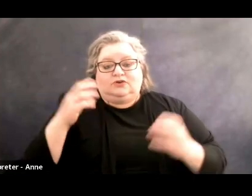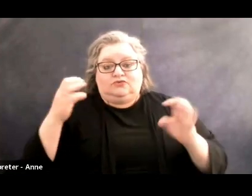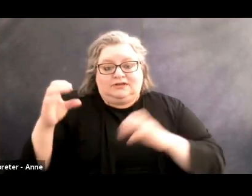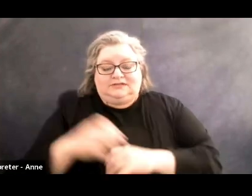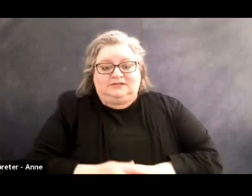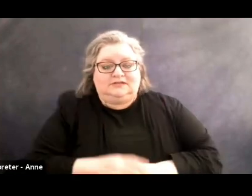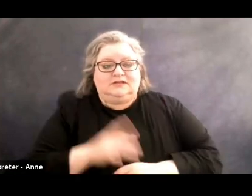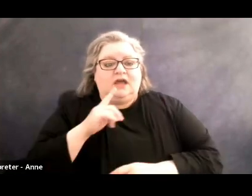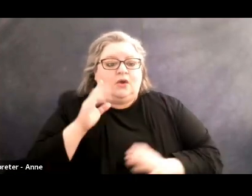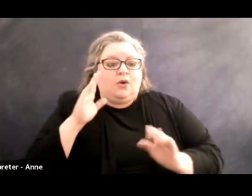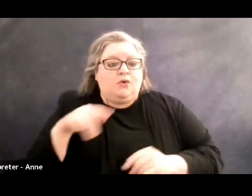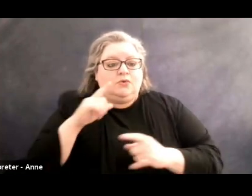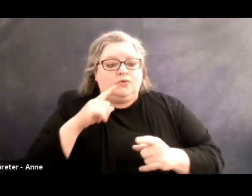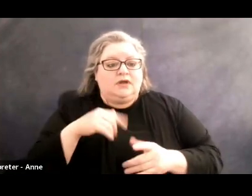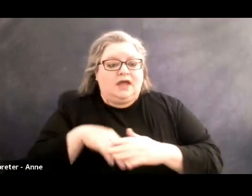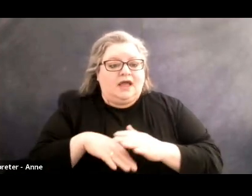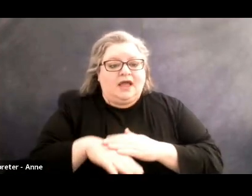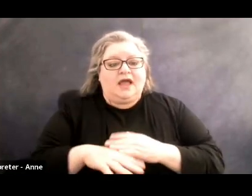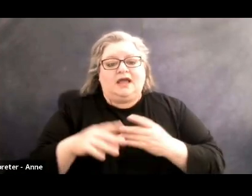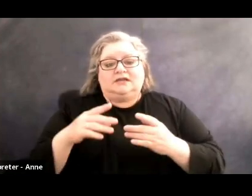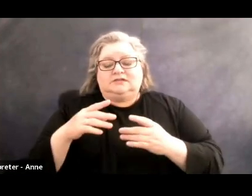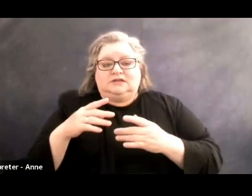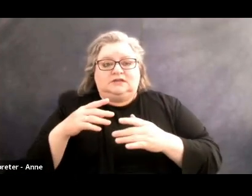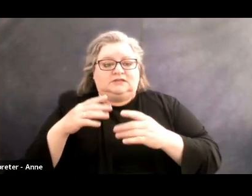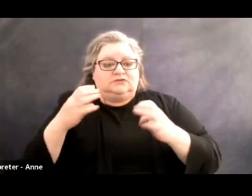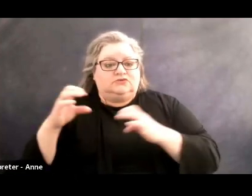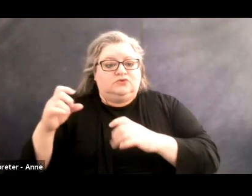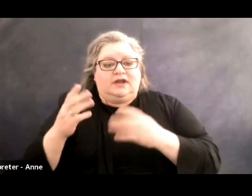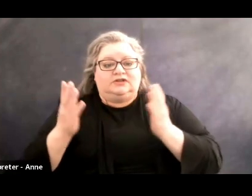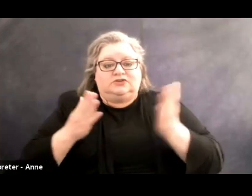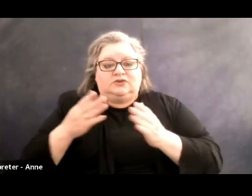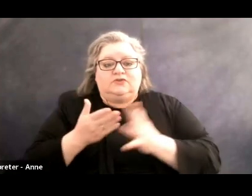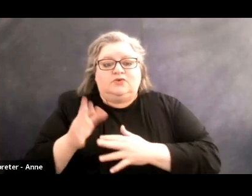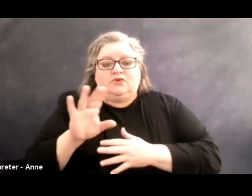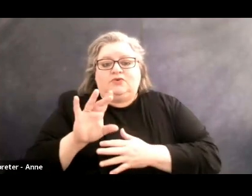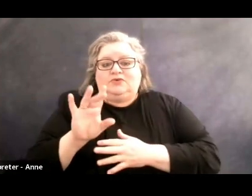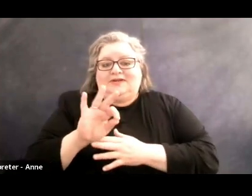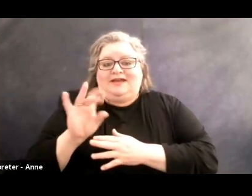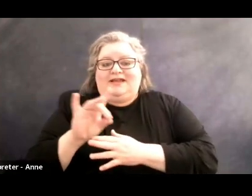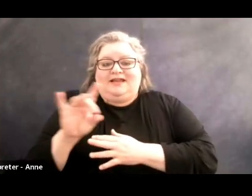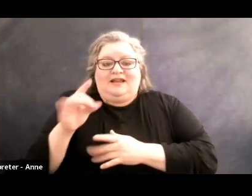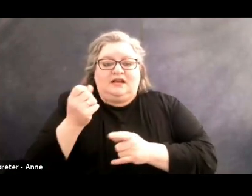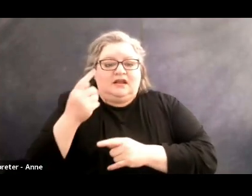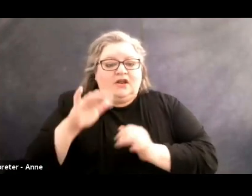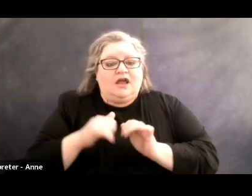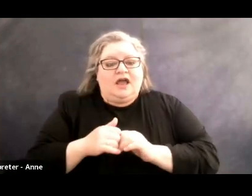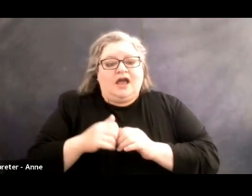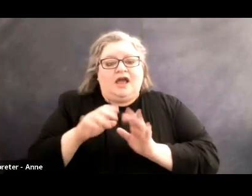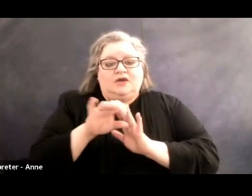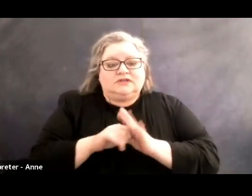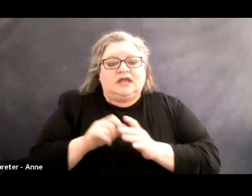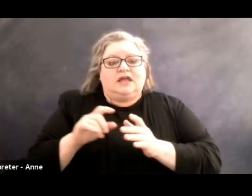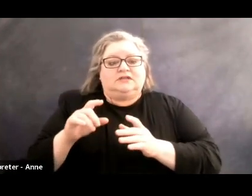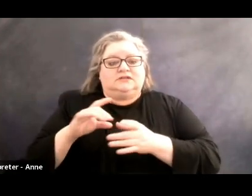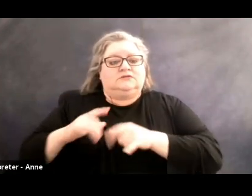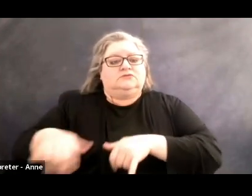you understand how to access crisis services through 988 and understand how states and community organizations collaborate